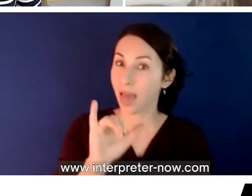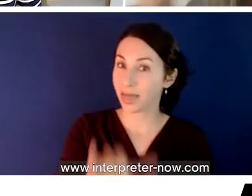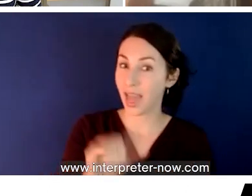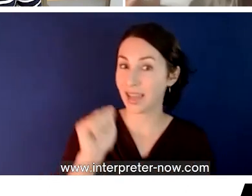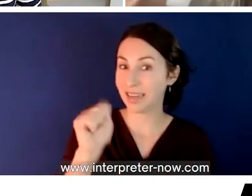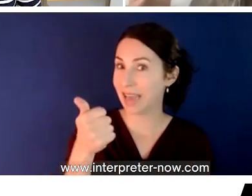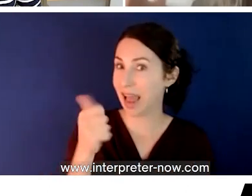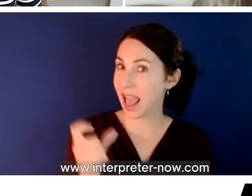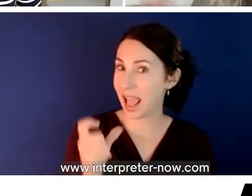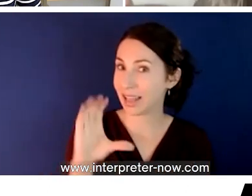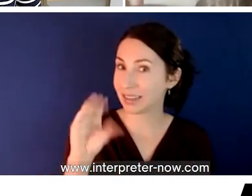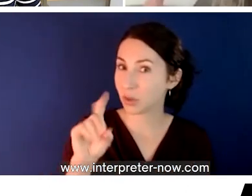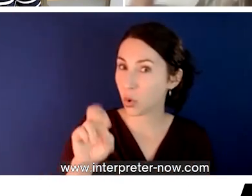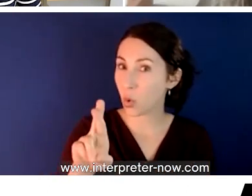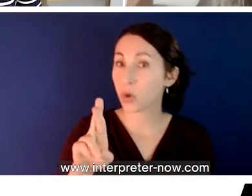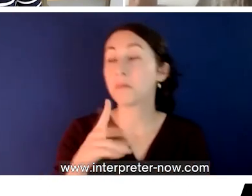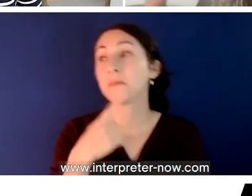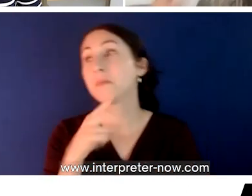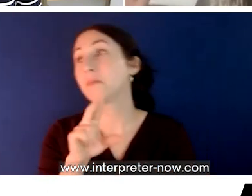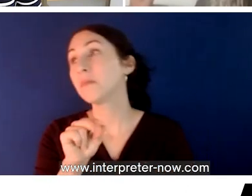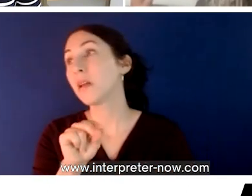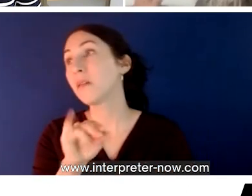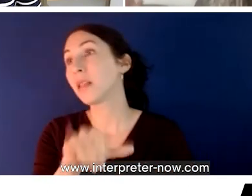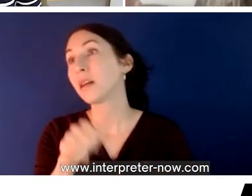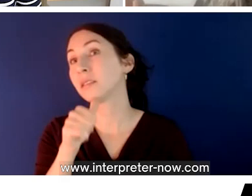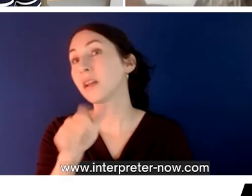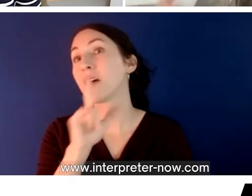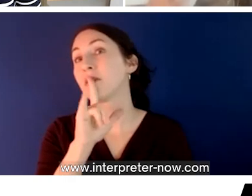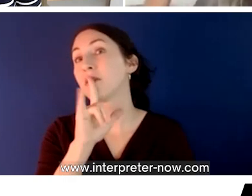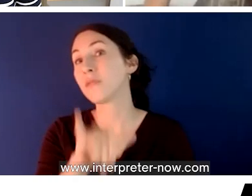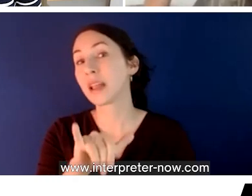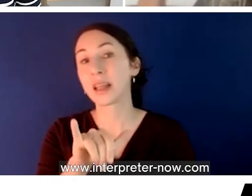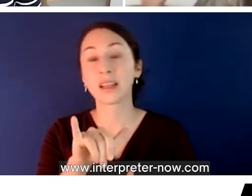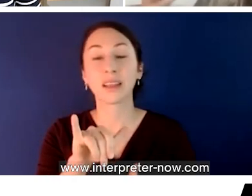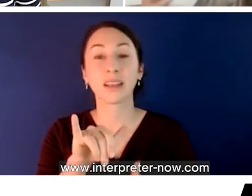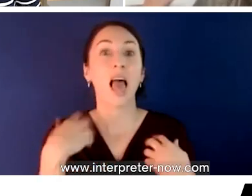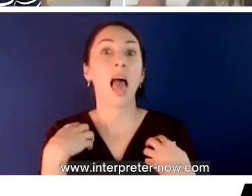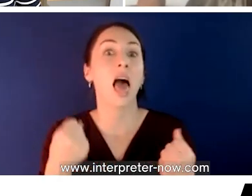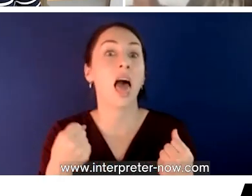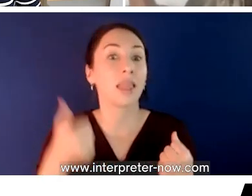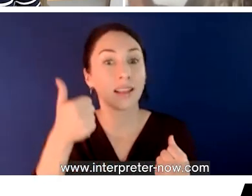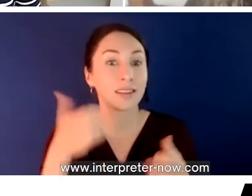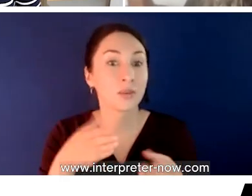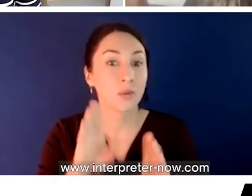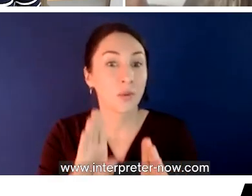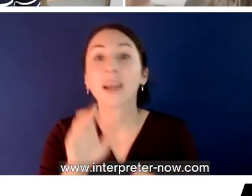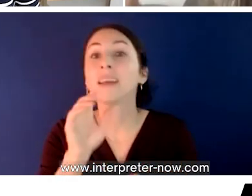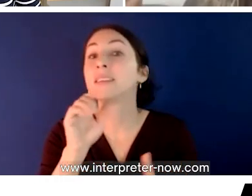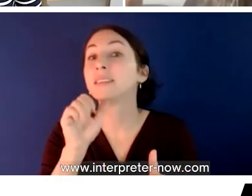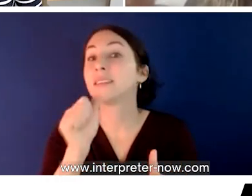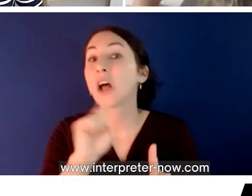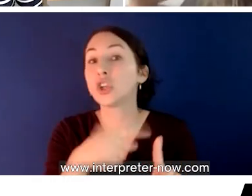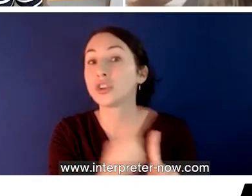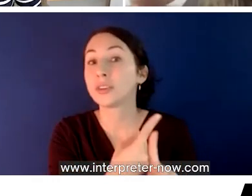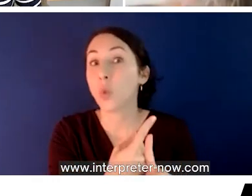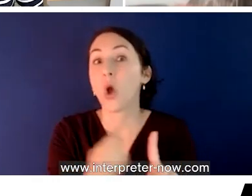right? Now, right? Everybody used to want a 10X coder. And now everybody's like, actually, that is not that, that's not the healthiest way to actually build